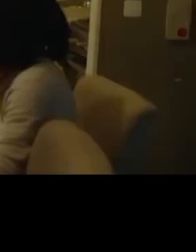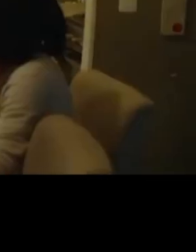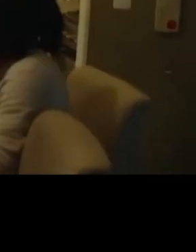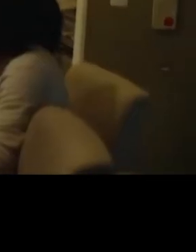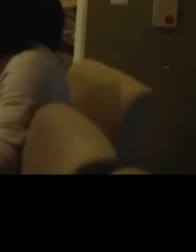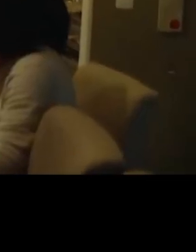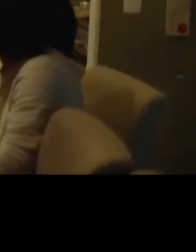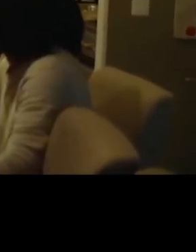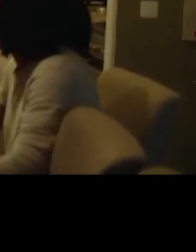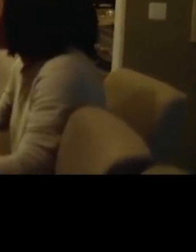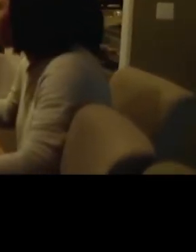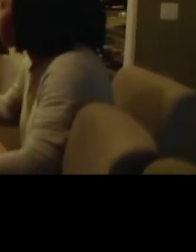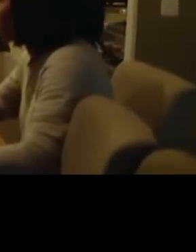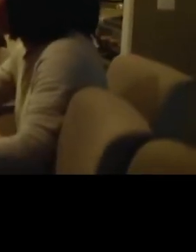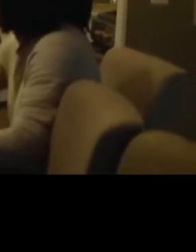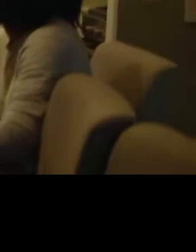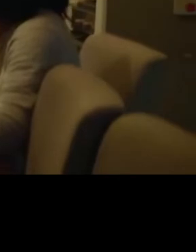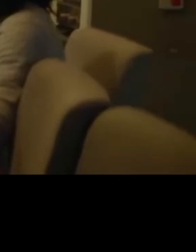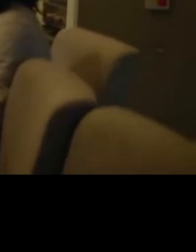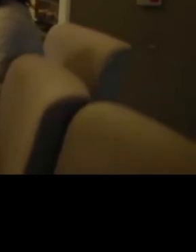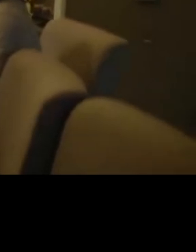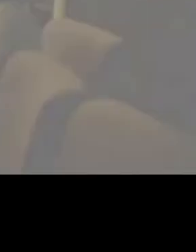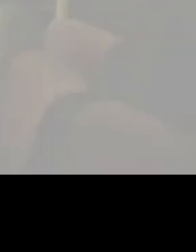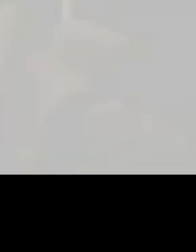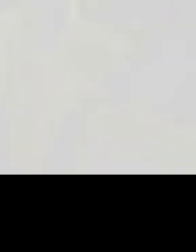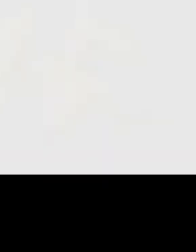more independent. Available for pre-order now.